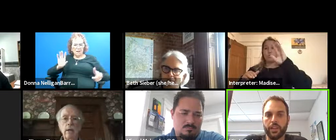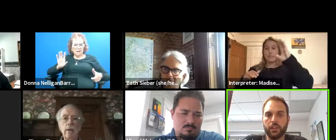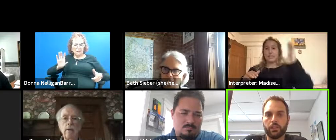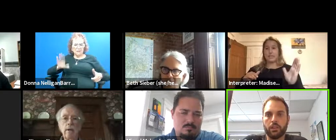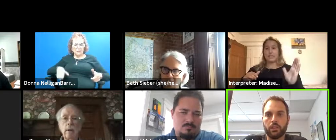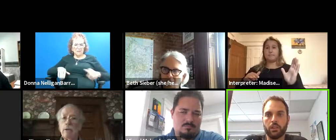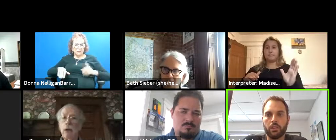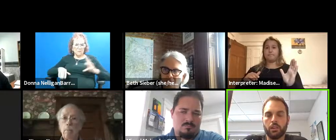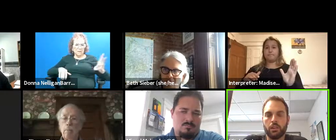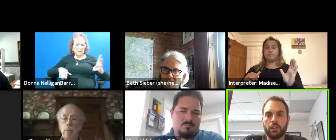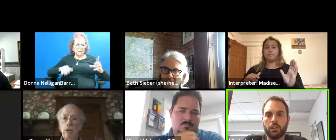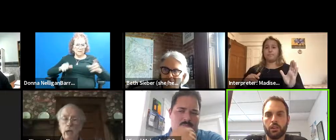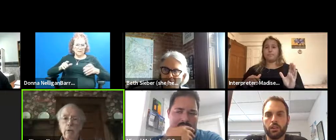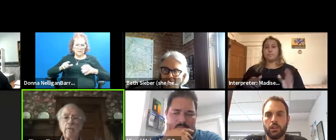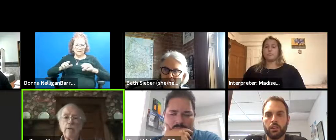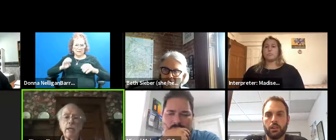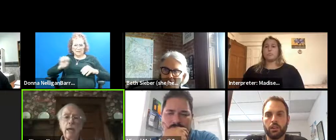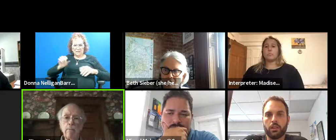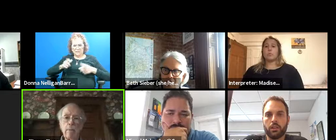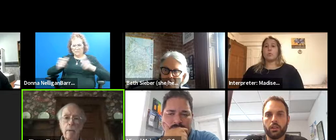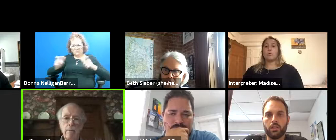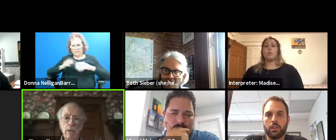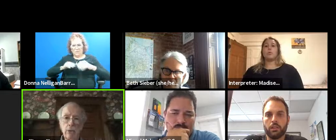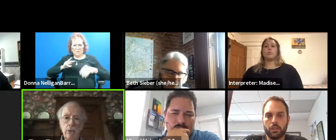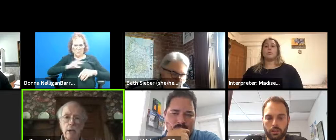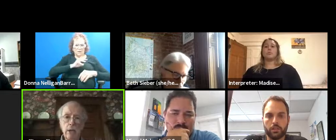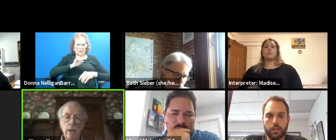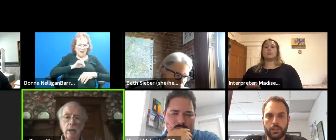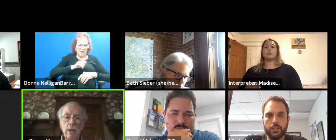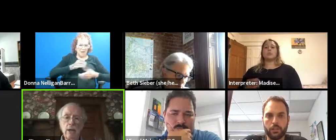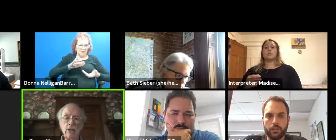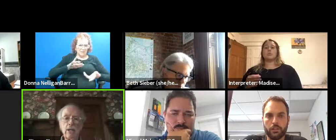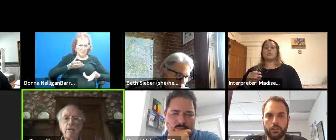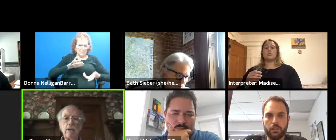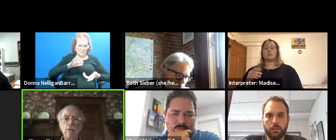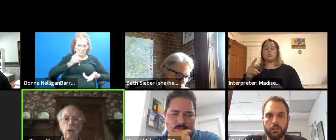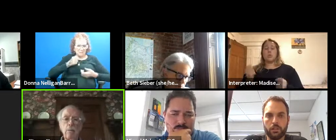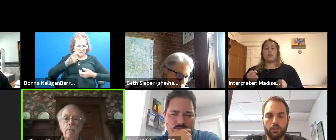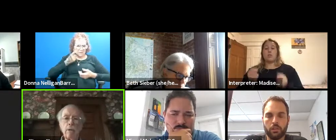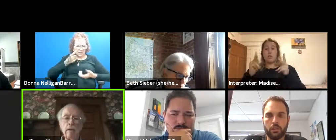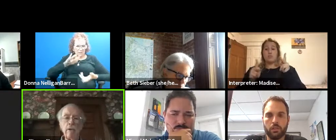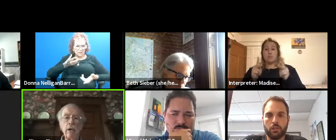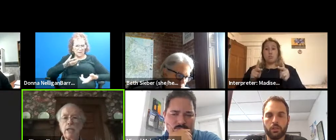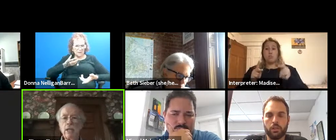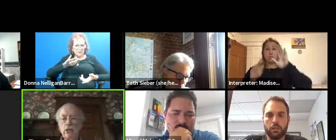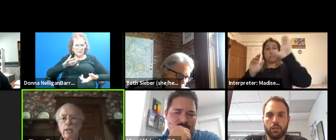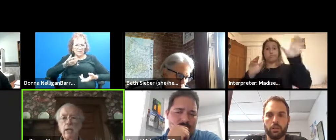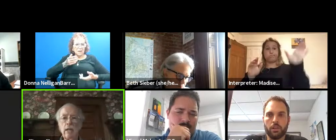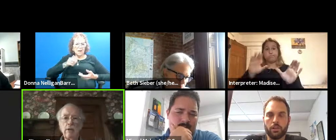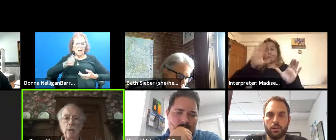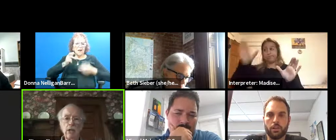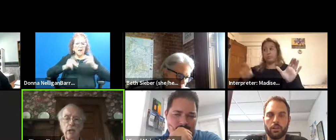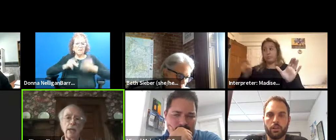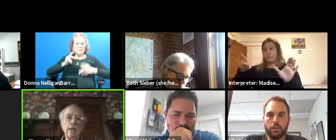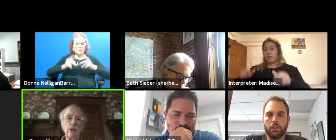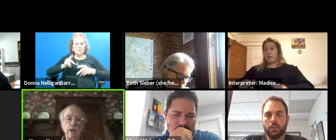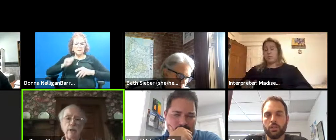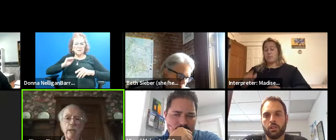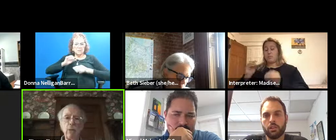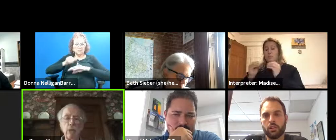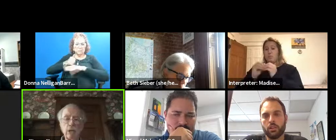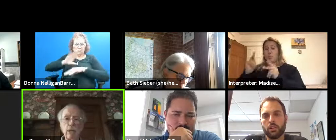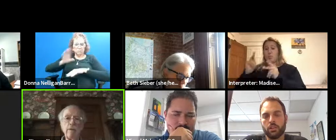Geographically, you're saying? No, but both geographically and by population. Gotcha. Significantly more people live on the east side than live on the west side,